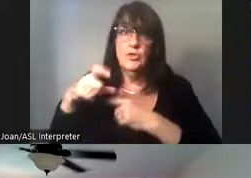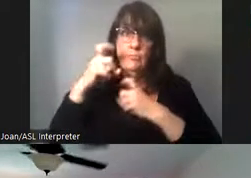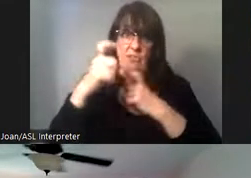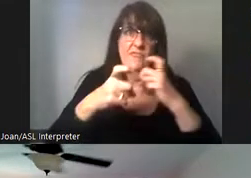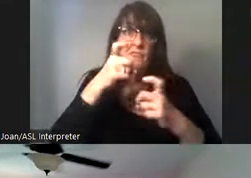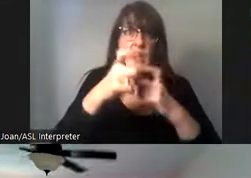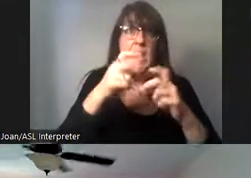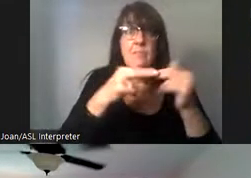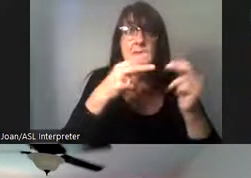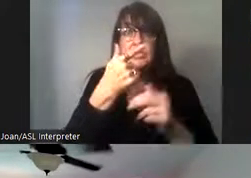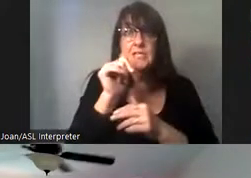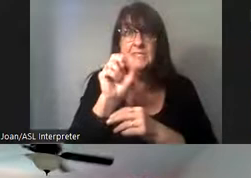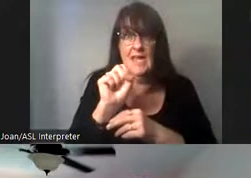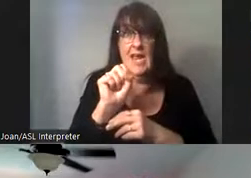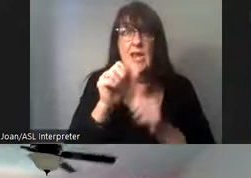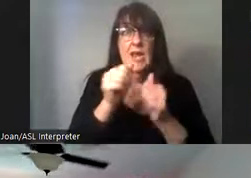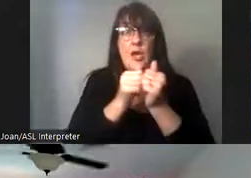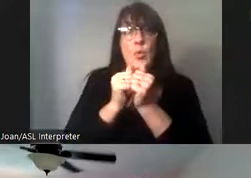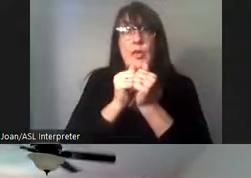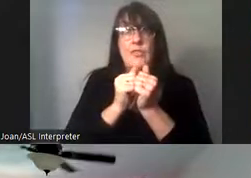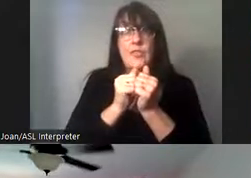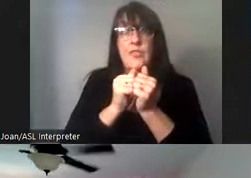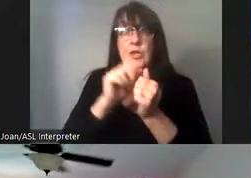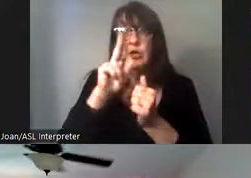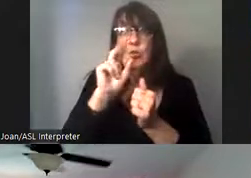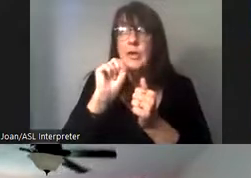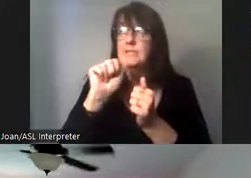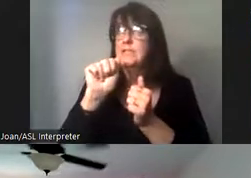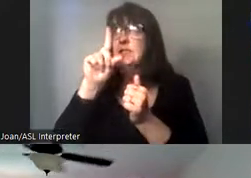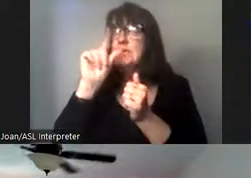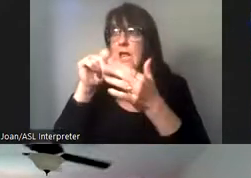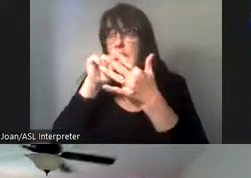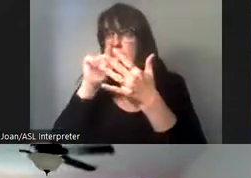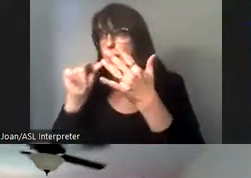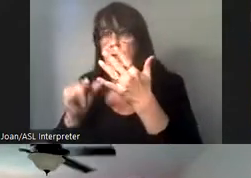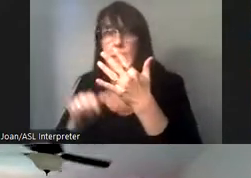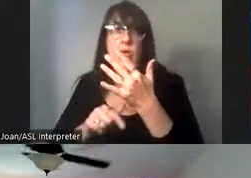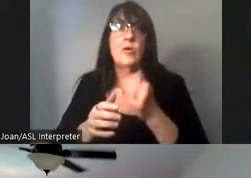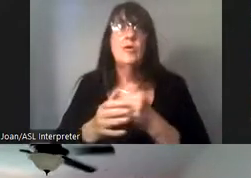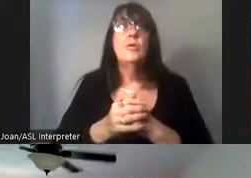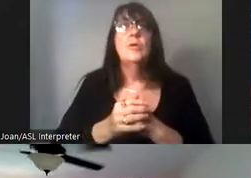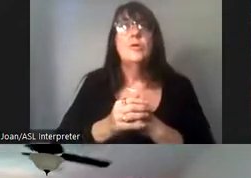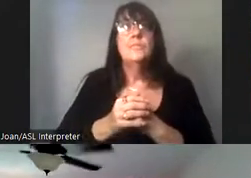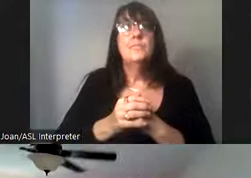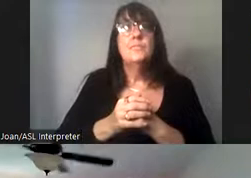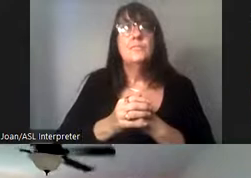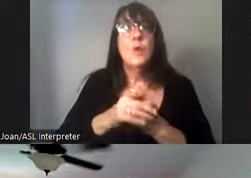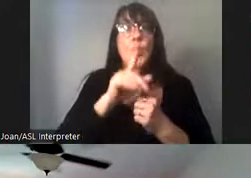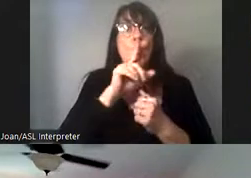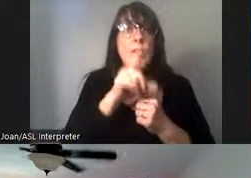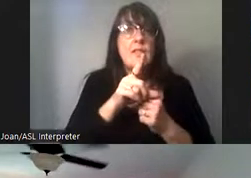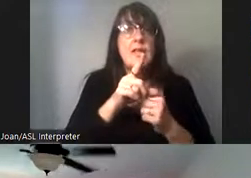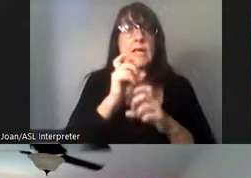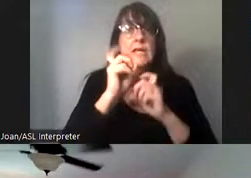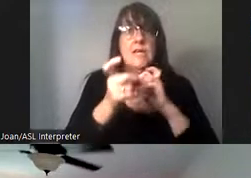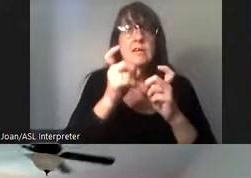built at GSA, again with DOE and USDA and EPA's help, actually already give